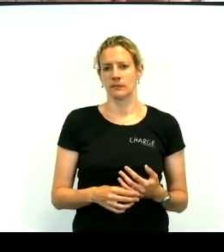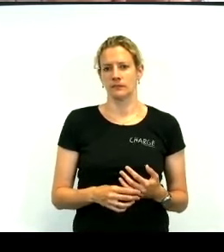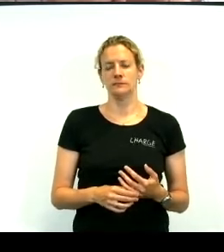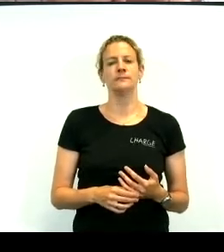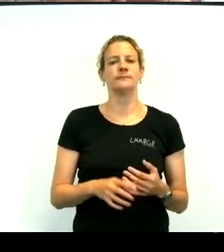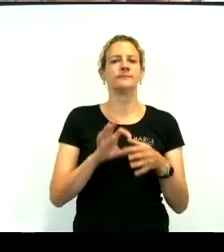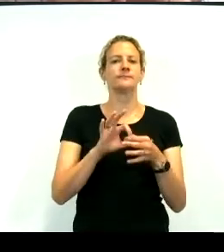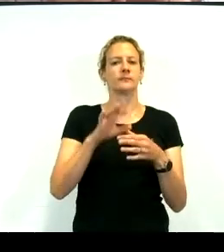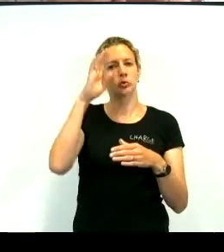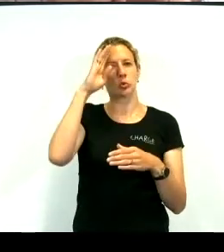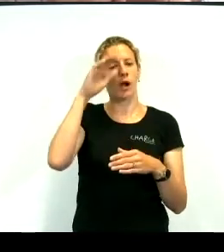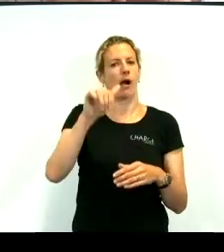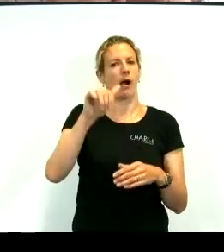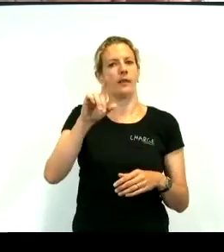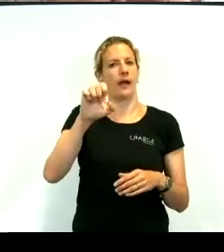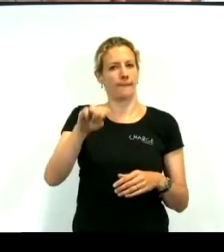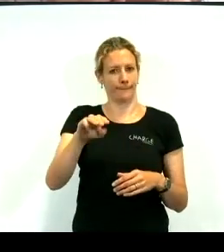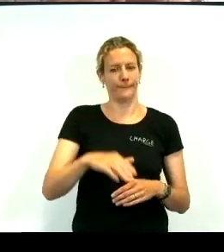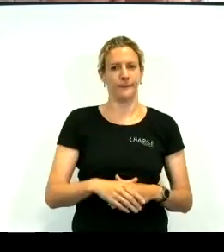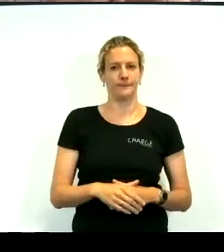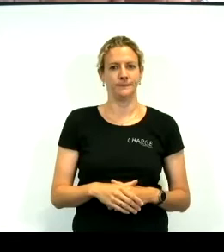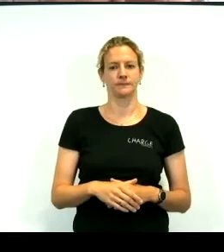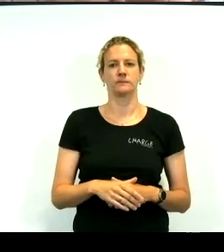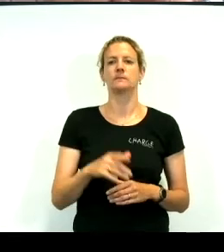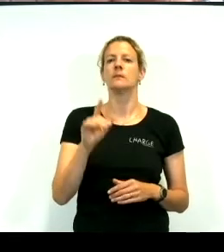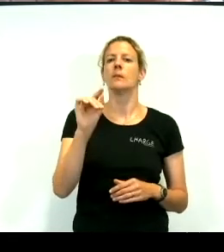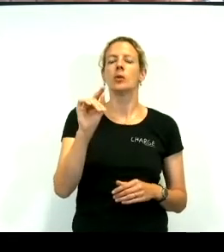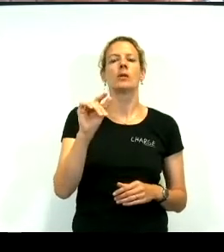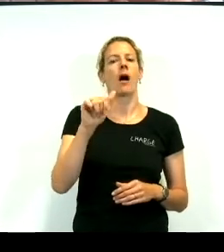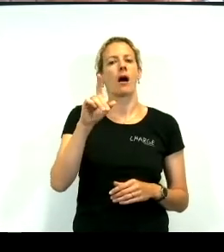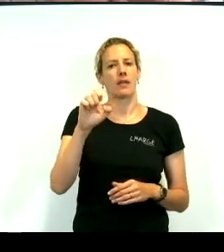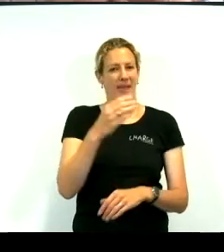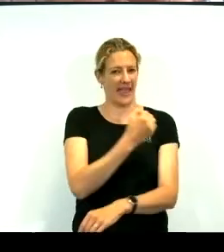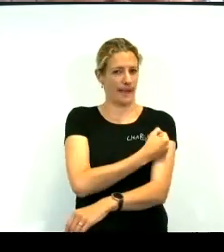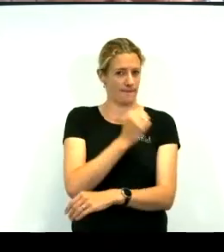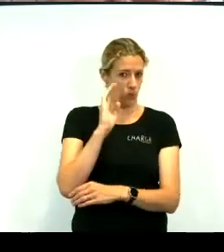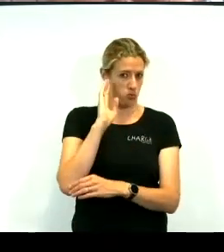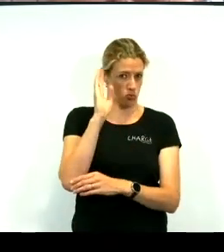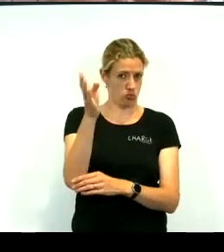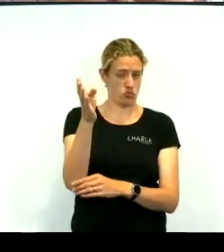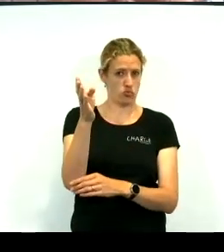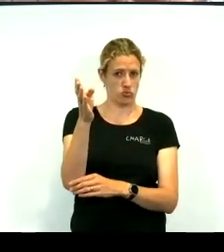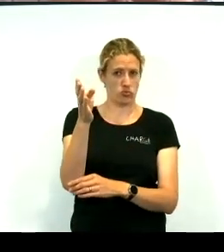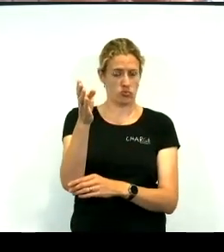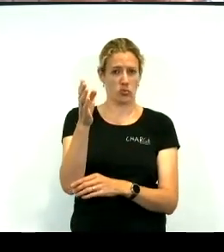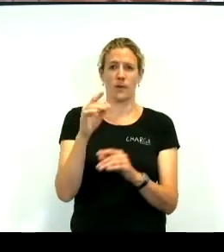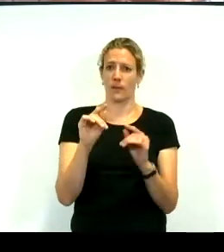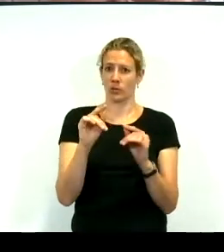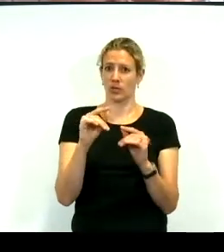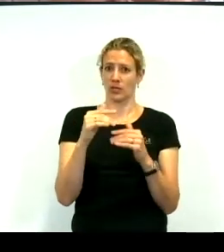Adam. This is about Adam's story. And the question is, when Adam went to